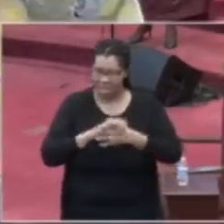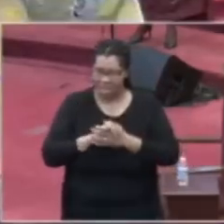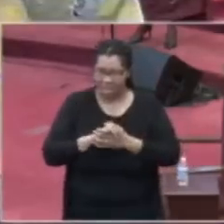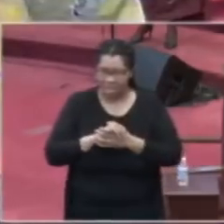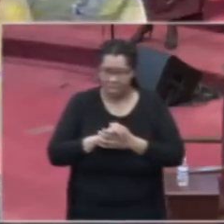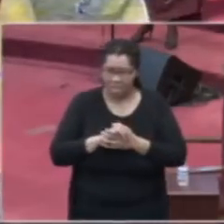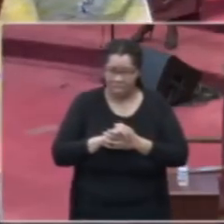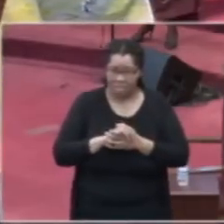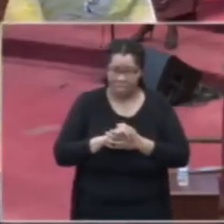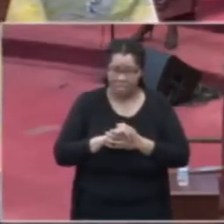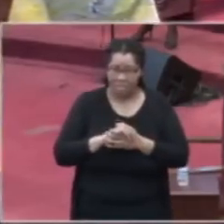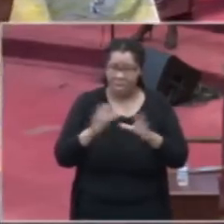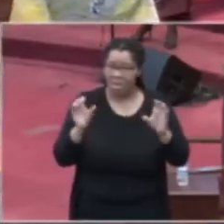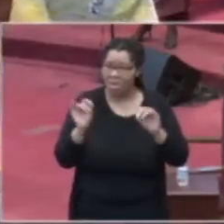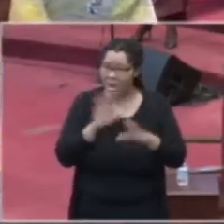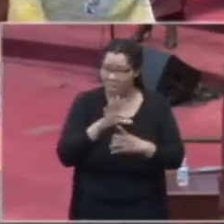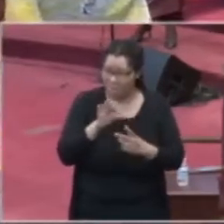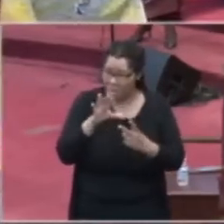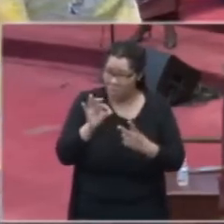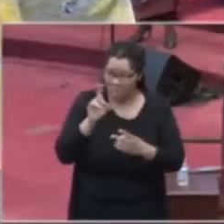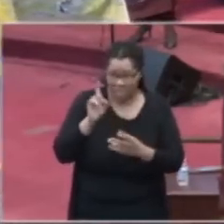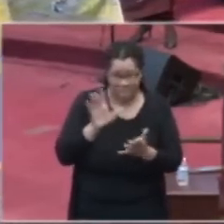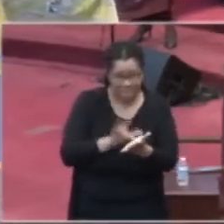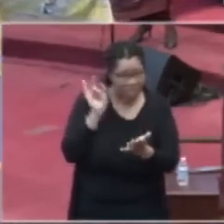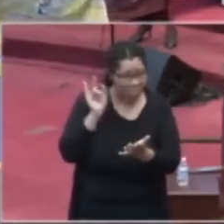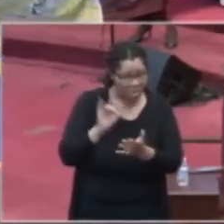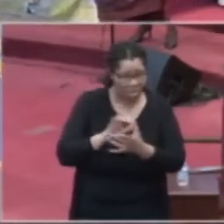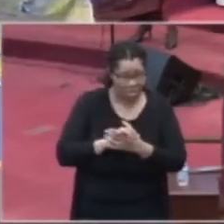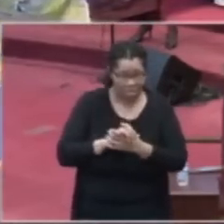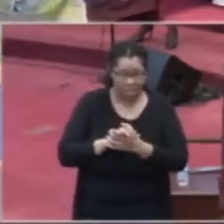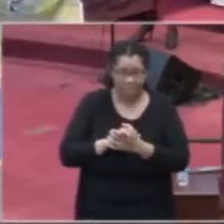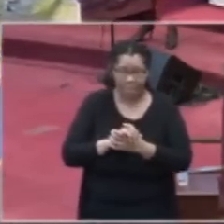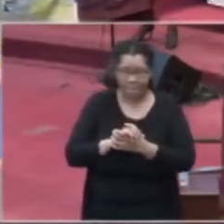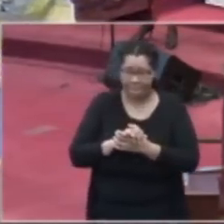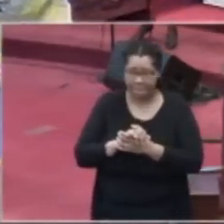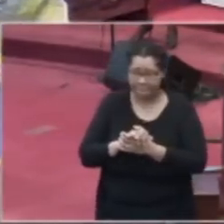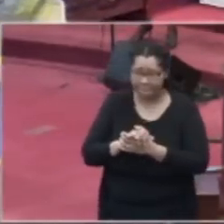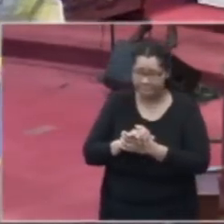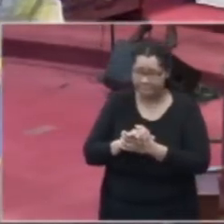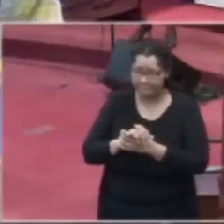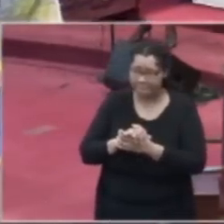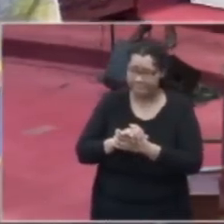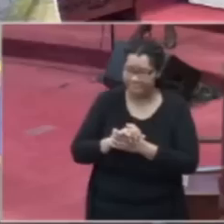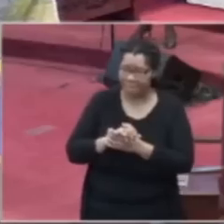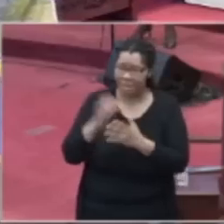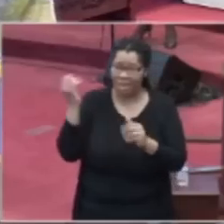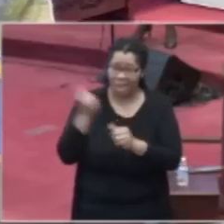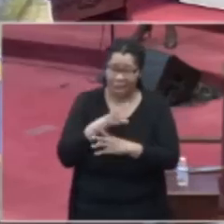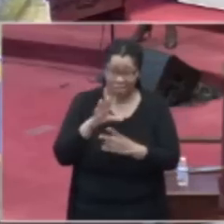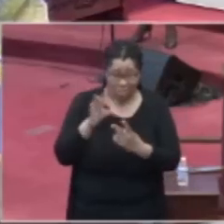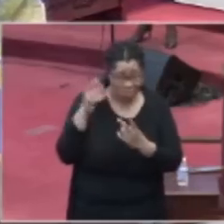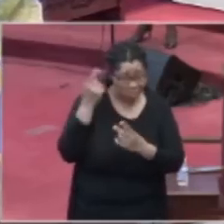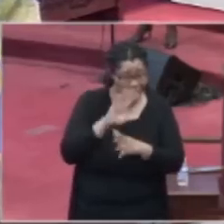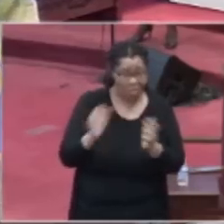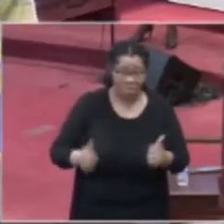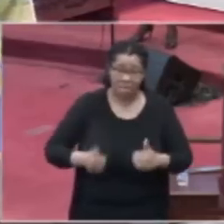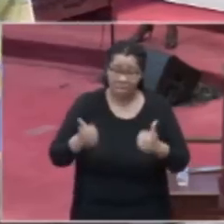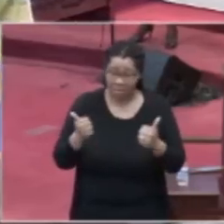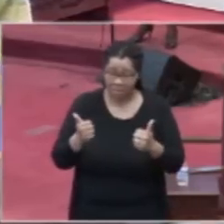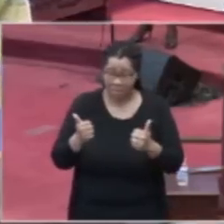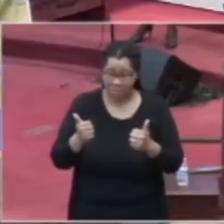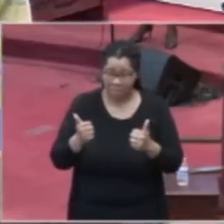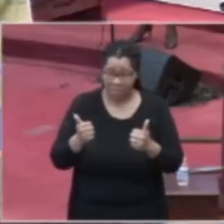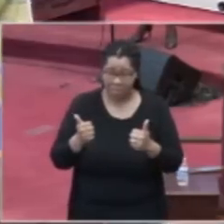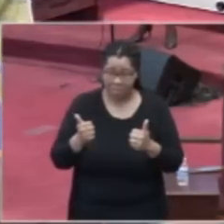Don't take not one choice for granted, because every choice you make is